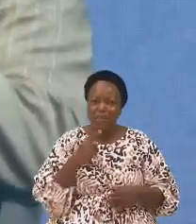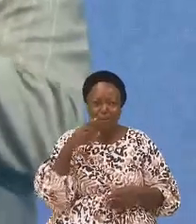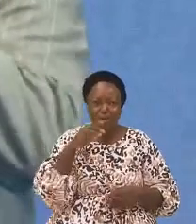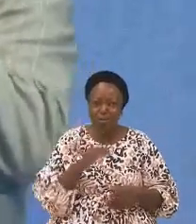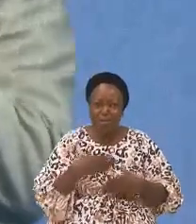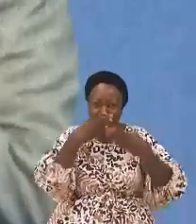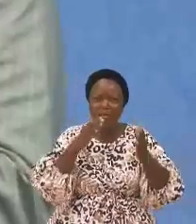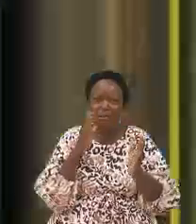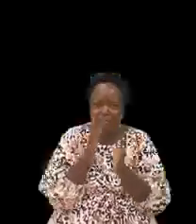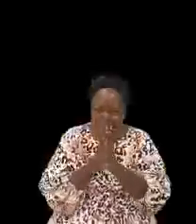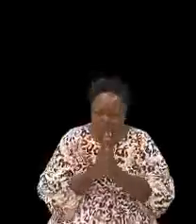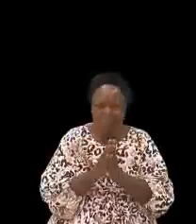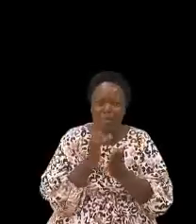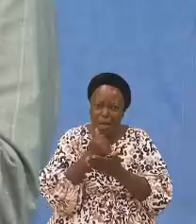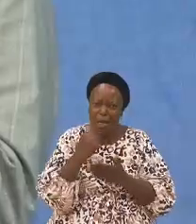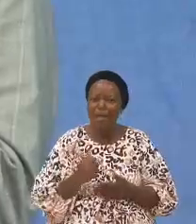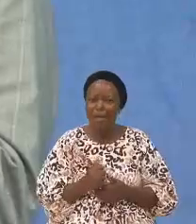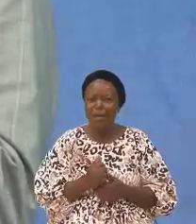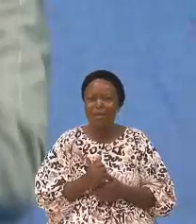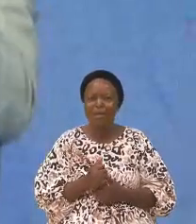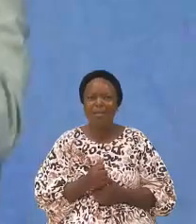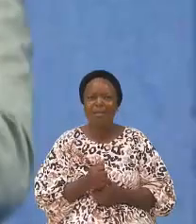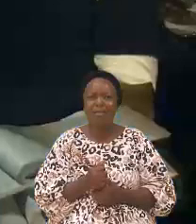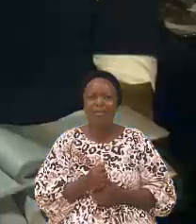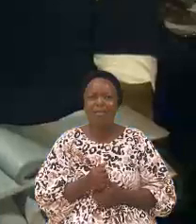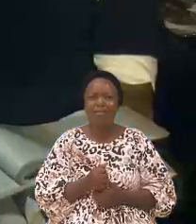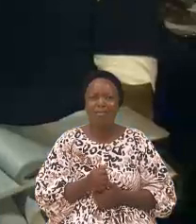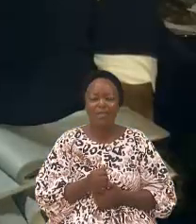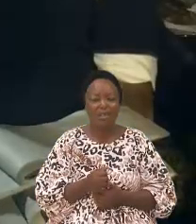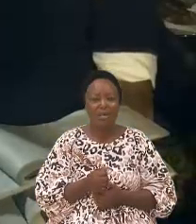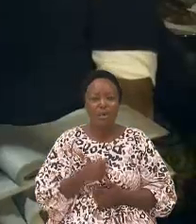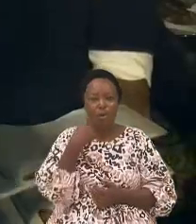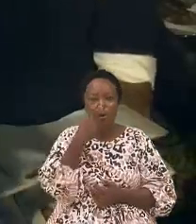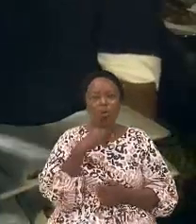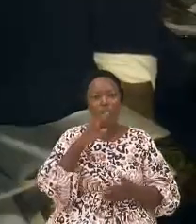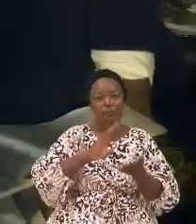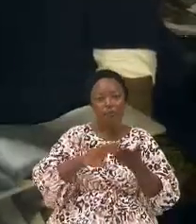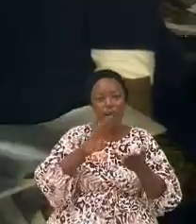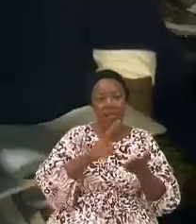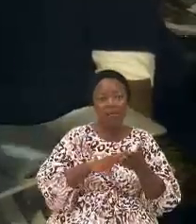are forgiven. I thought you'd say good amen.